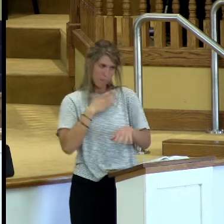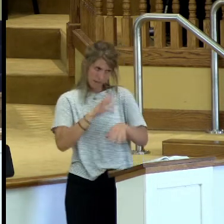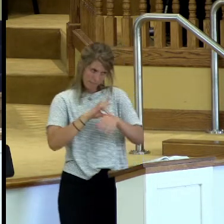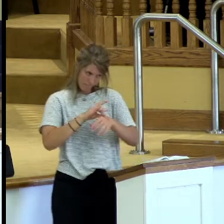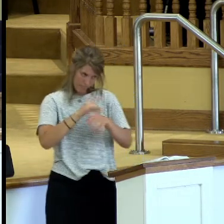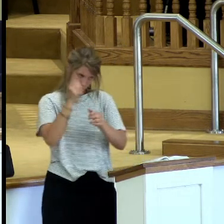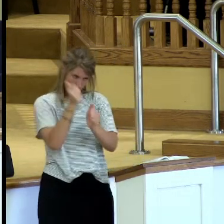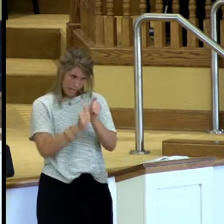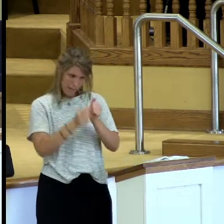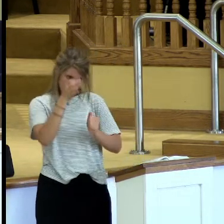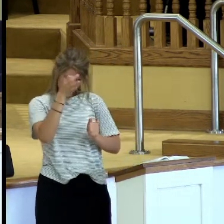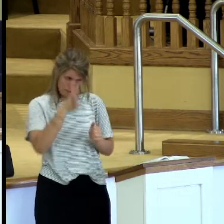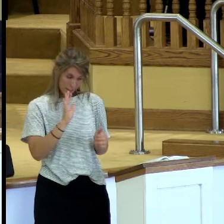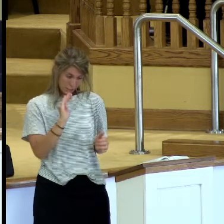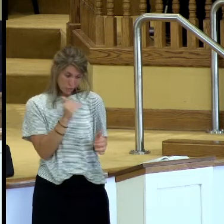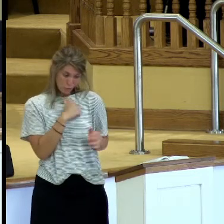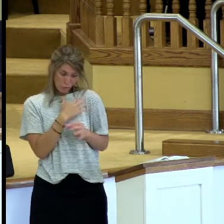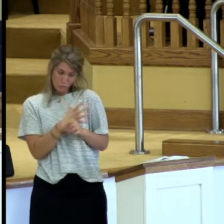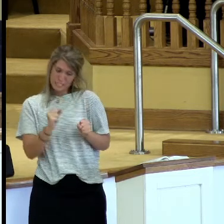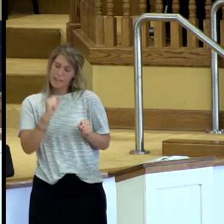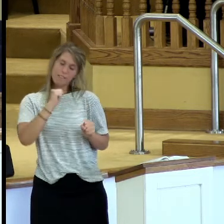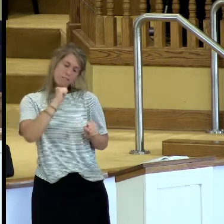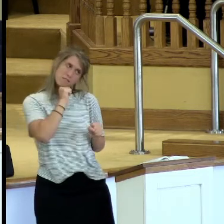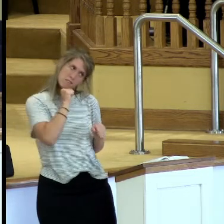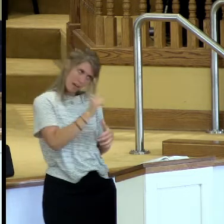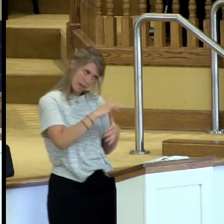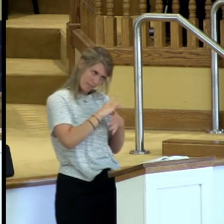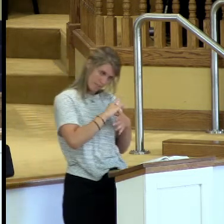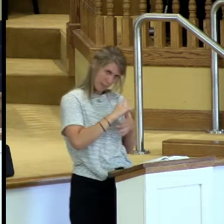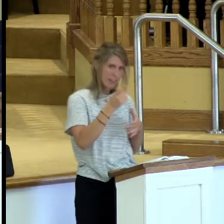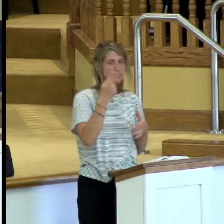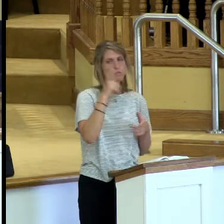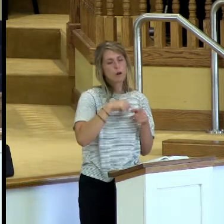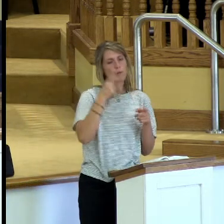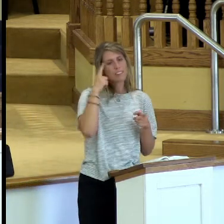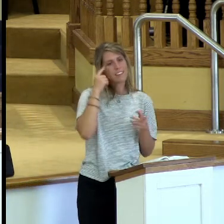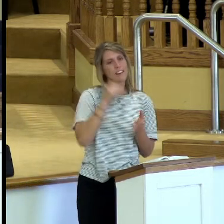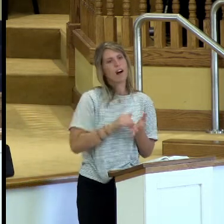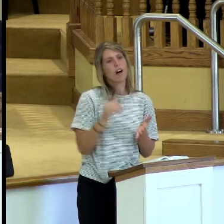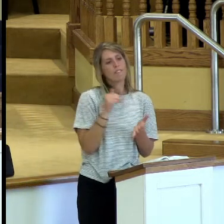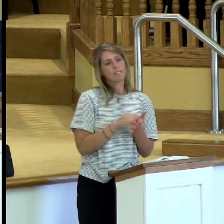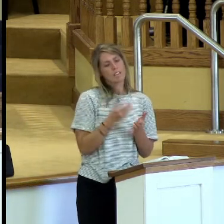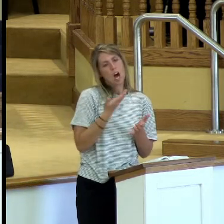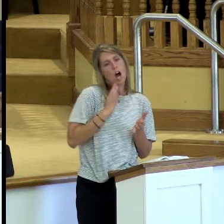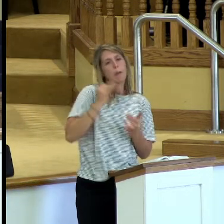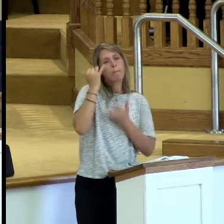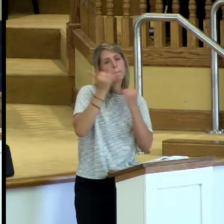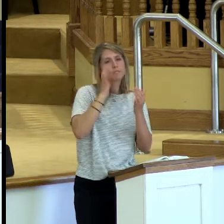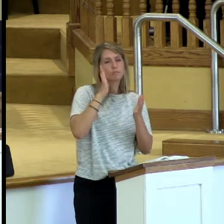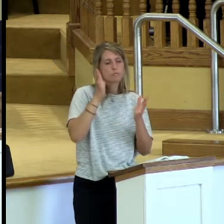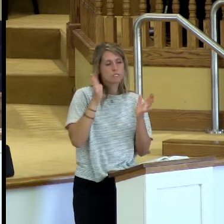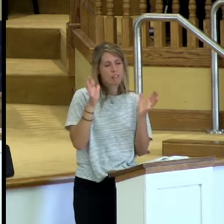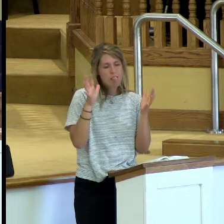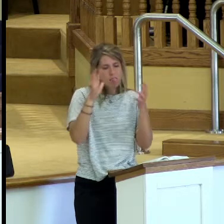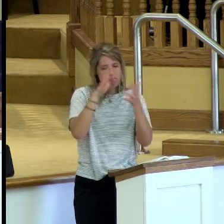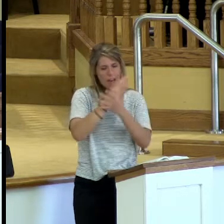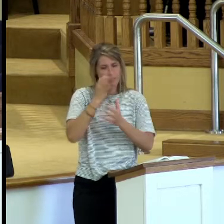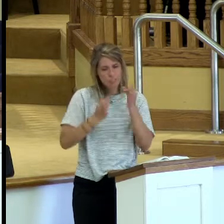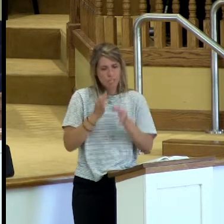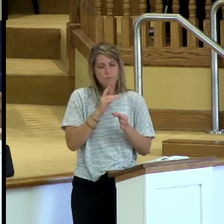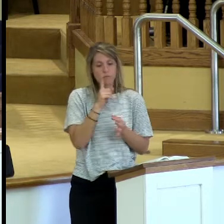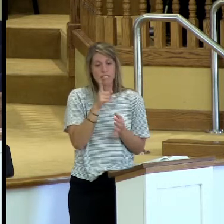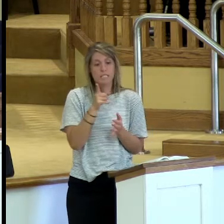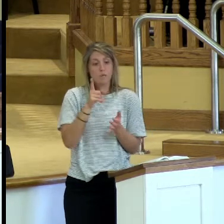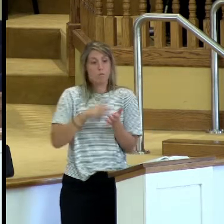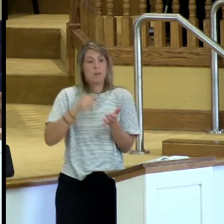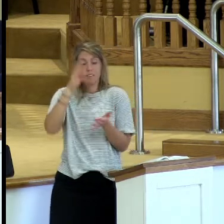Every pastor's soul got saved, not their flesh. What we think oftentimes in our opinion will cloud the judgment of what the call